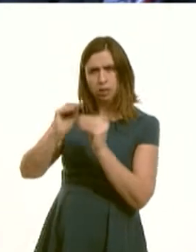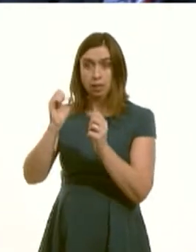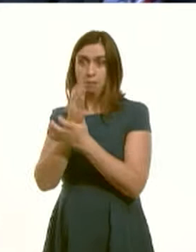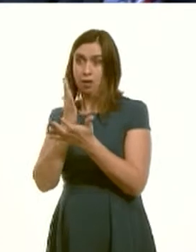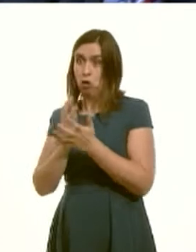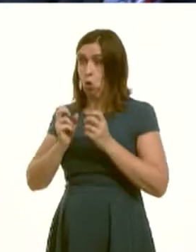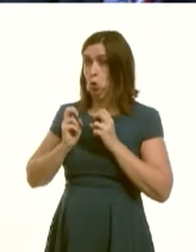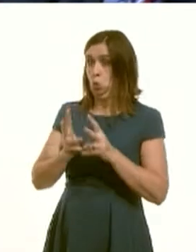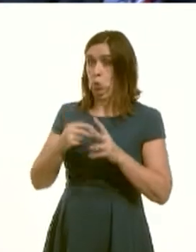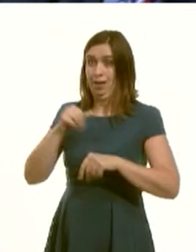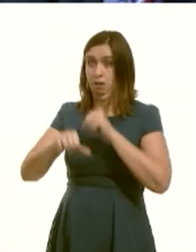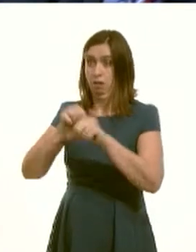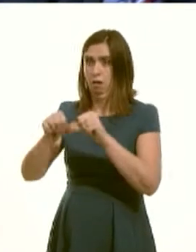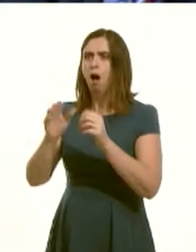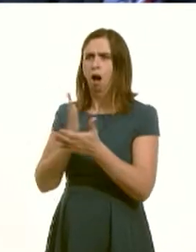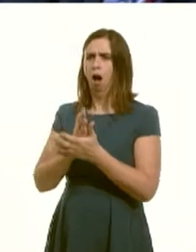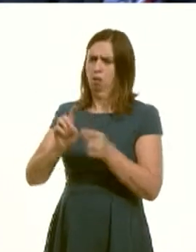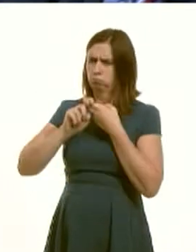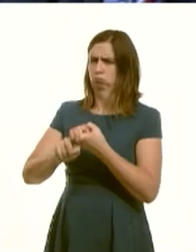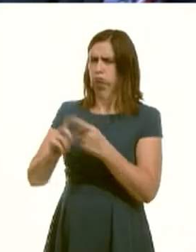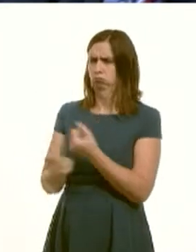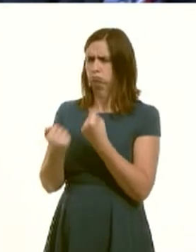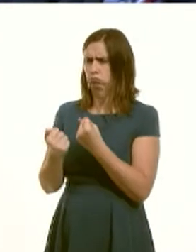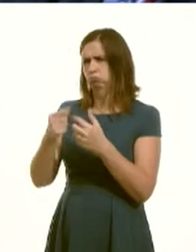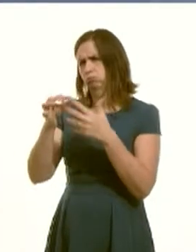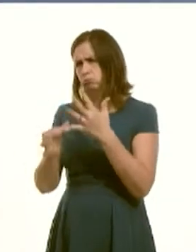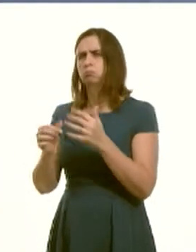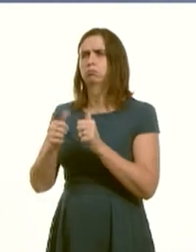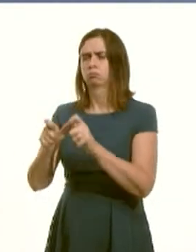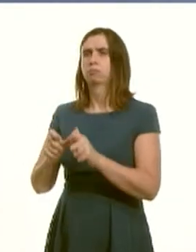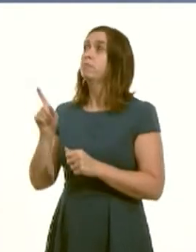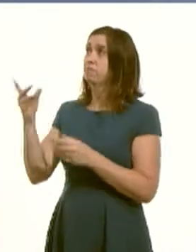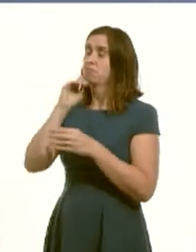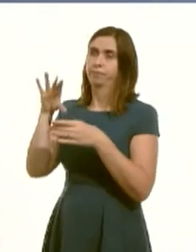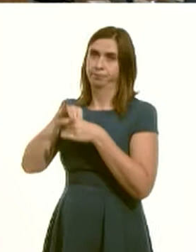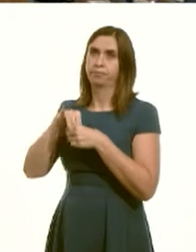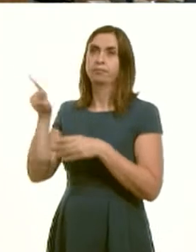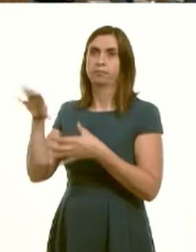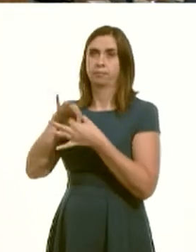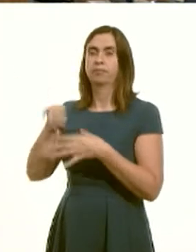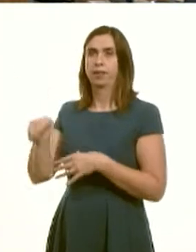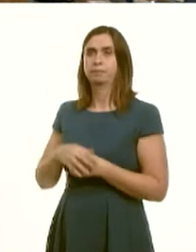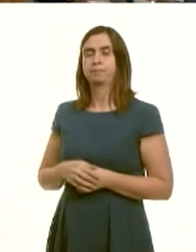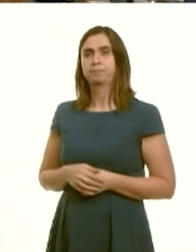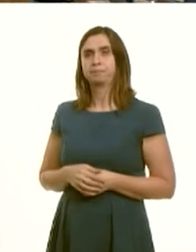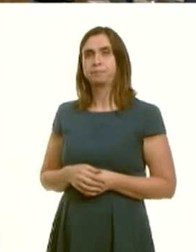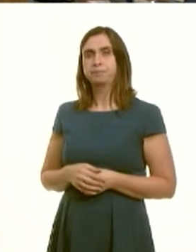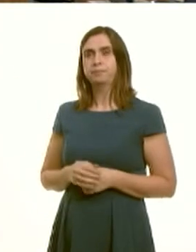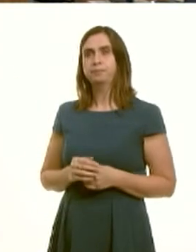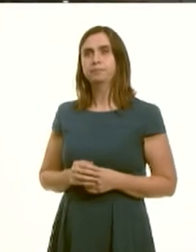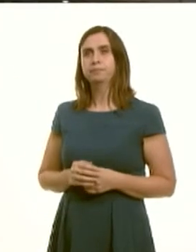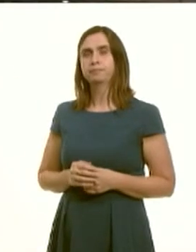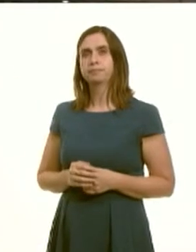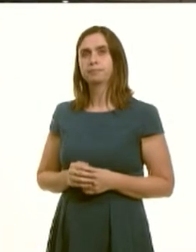that we use are robust, and the OBR of course may well play a role in that regard. Alan Fred-Jones. Diolch yn fawr. Un canlyniad